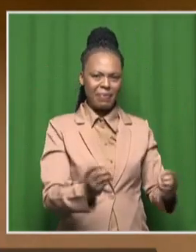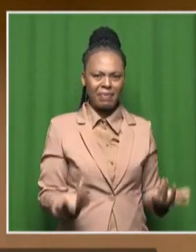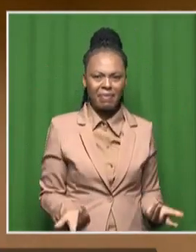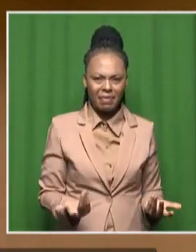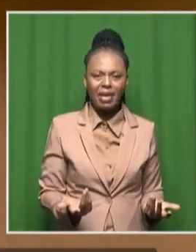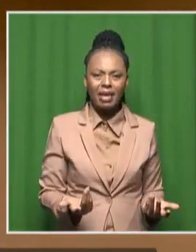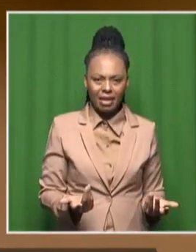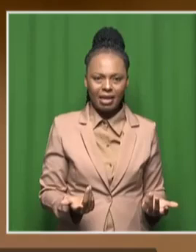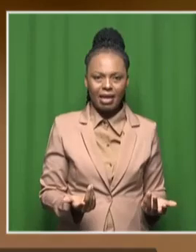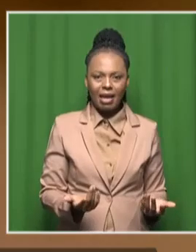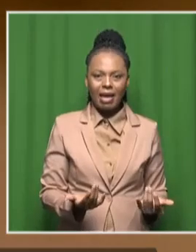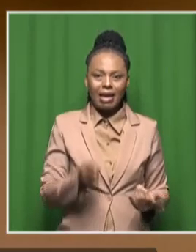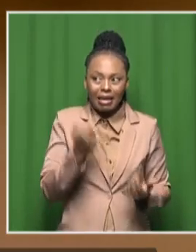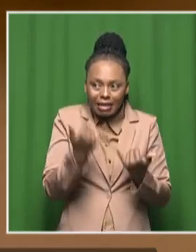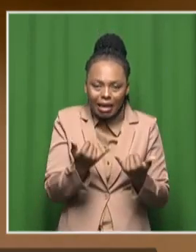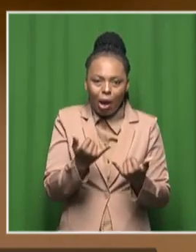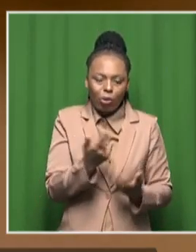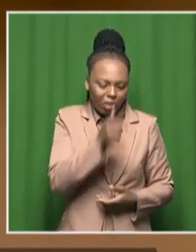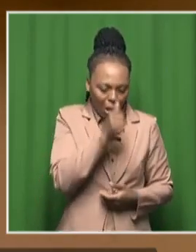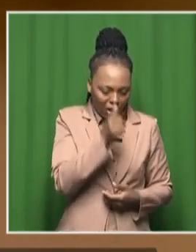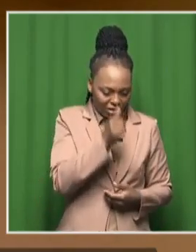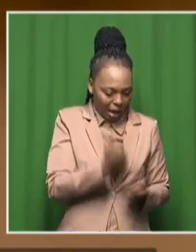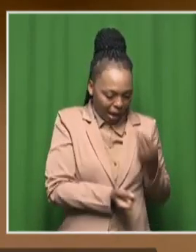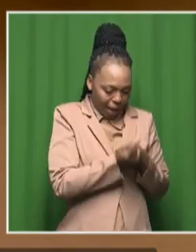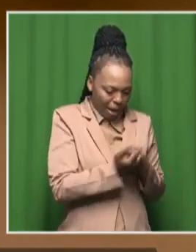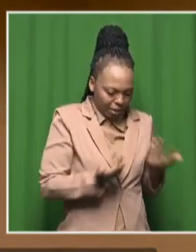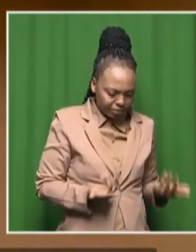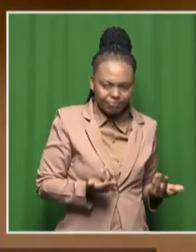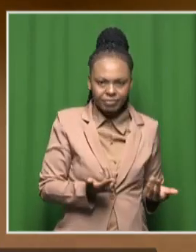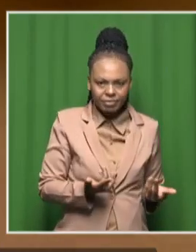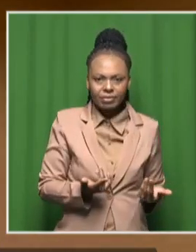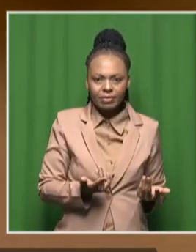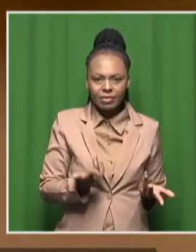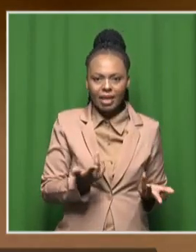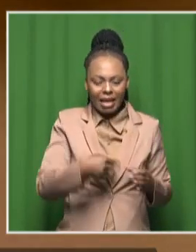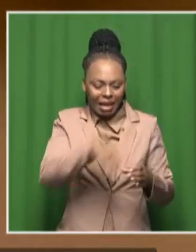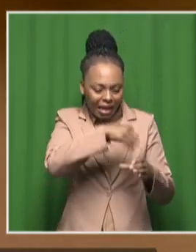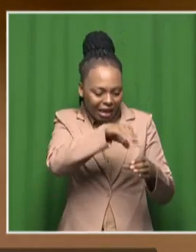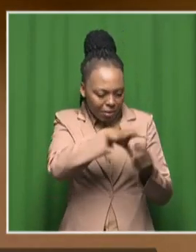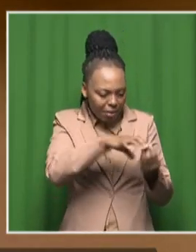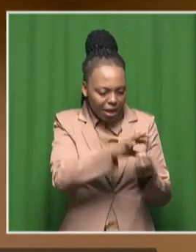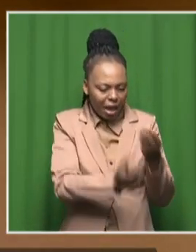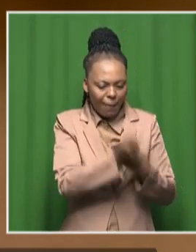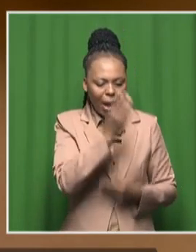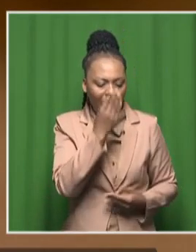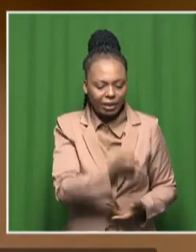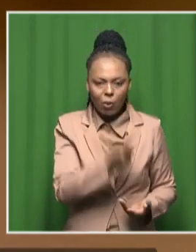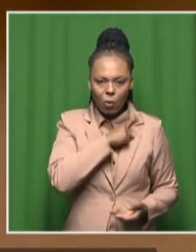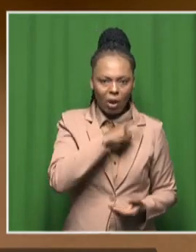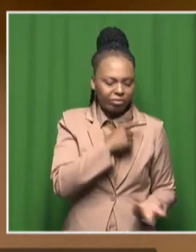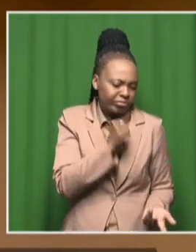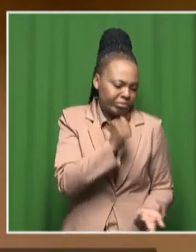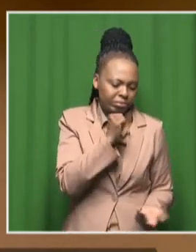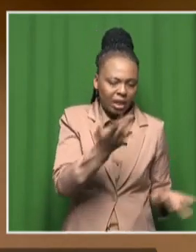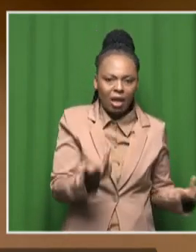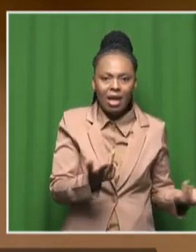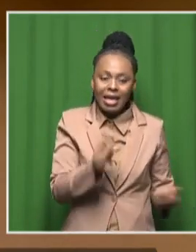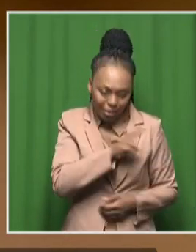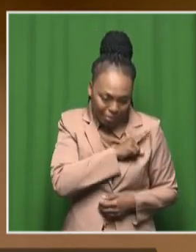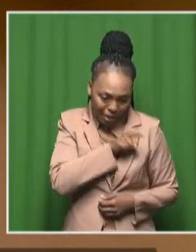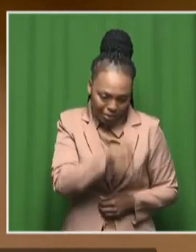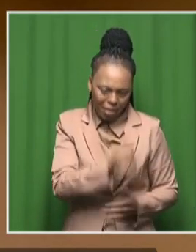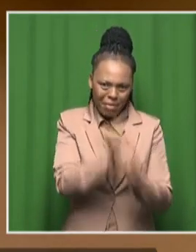a family in that gang that is unfortunately a trap of killings. Now, the